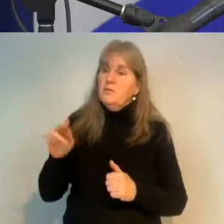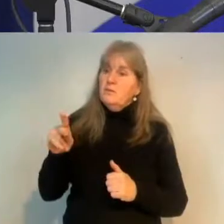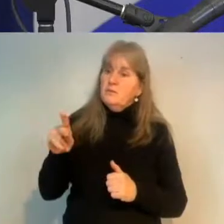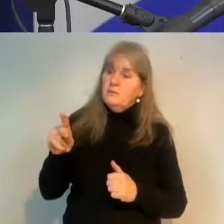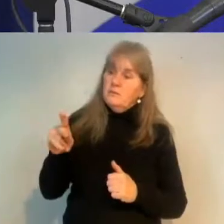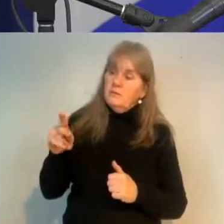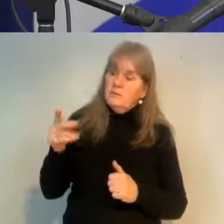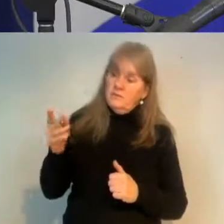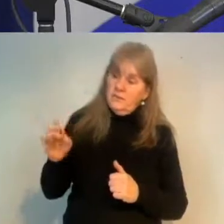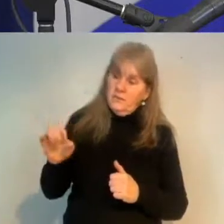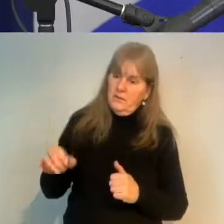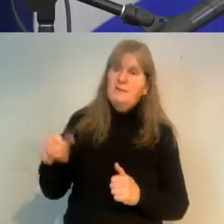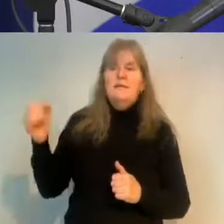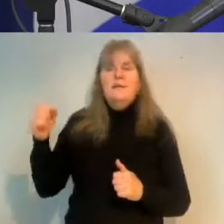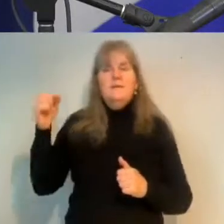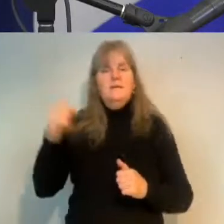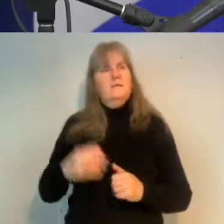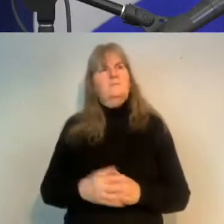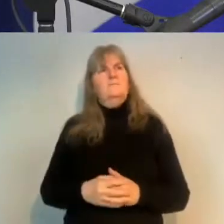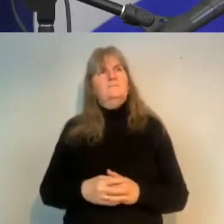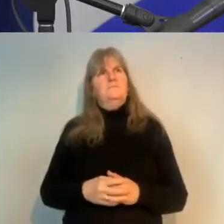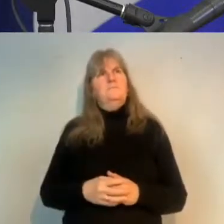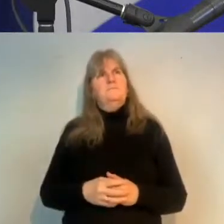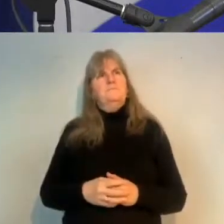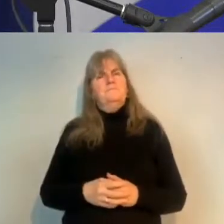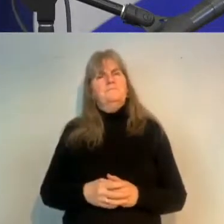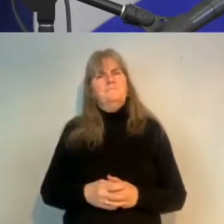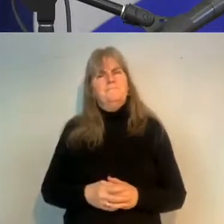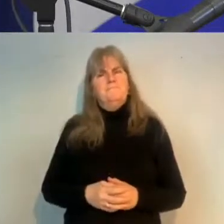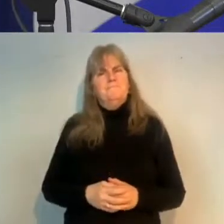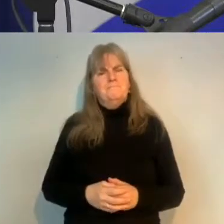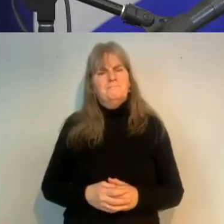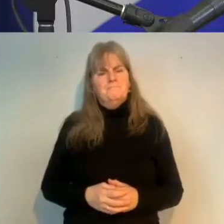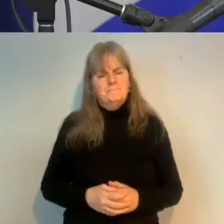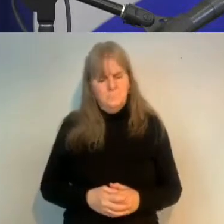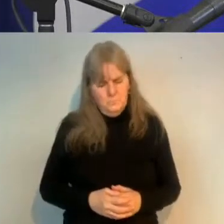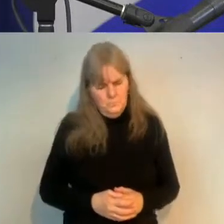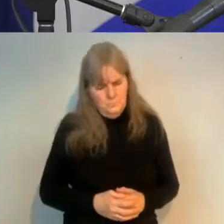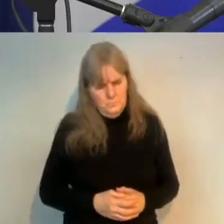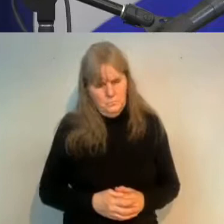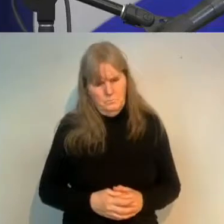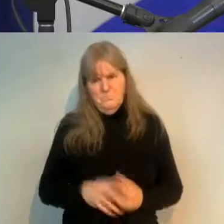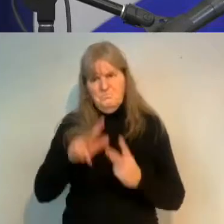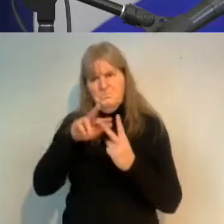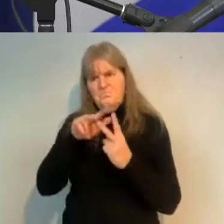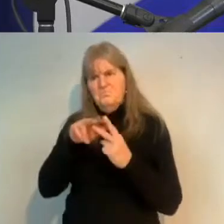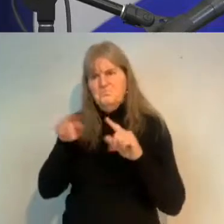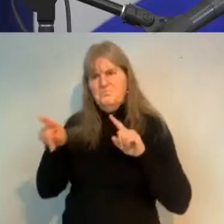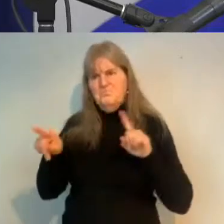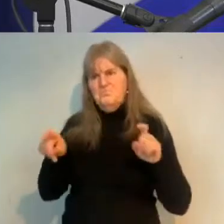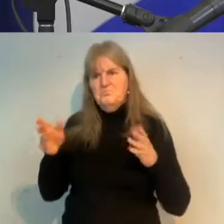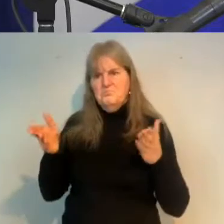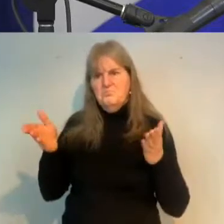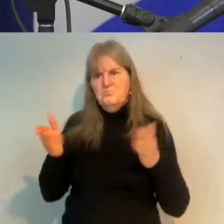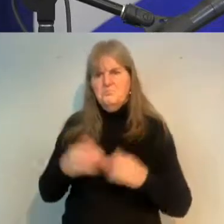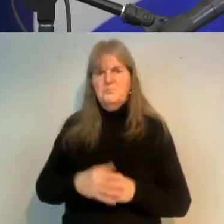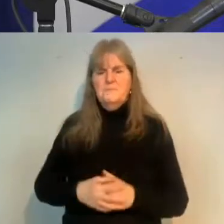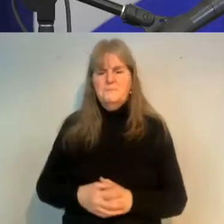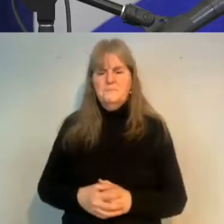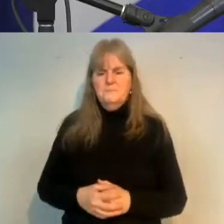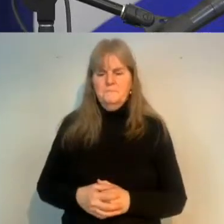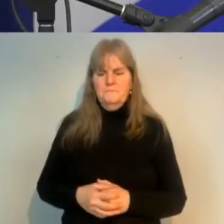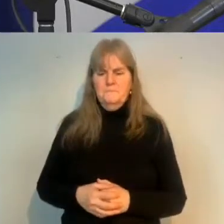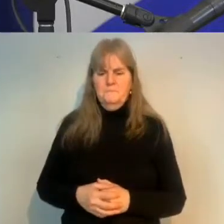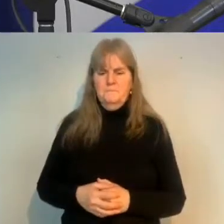I do. This could also go to either the Premier and or the Acting Chief